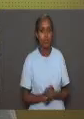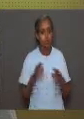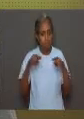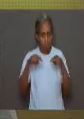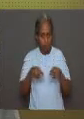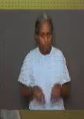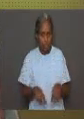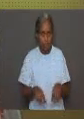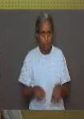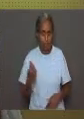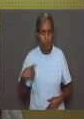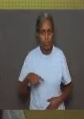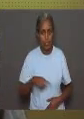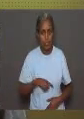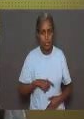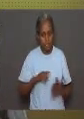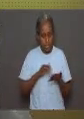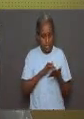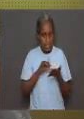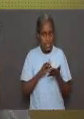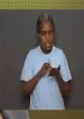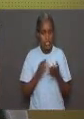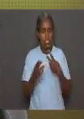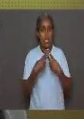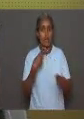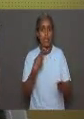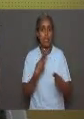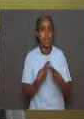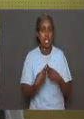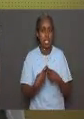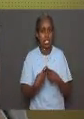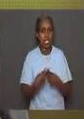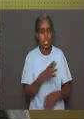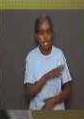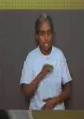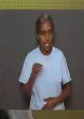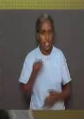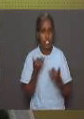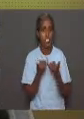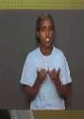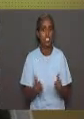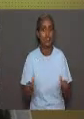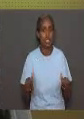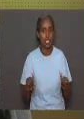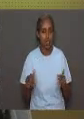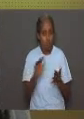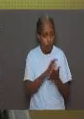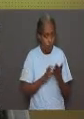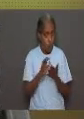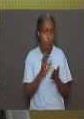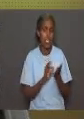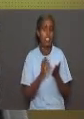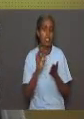Today, we will study the multiplication and division of